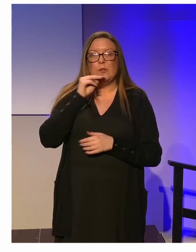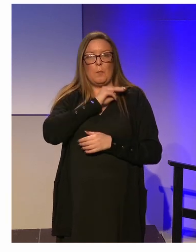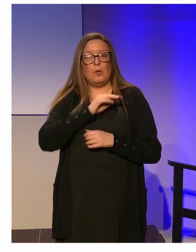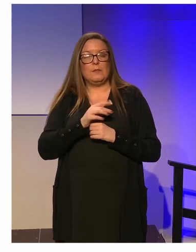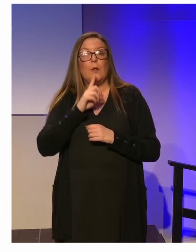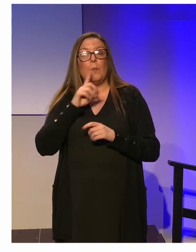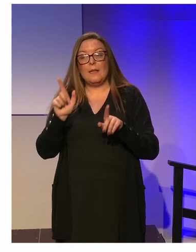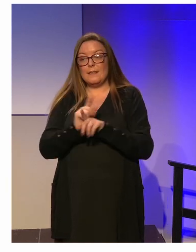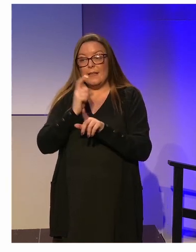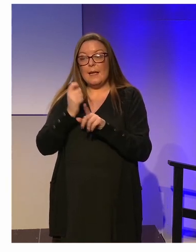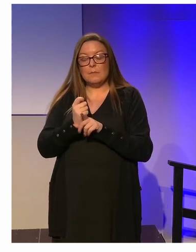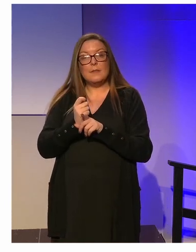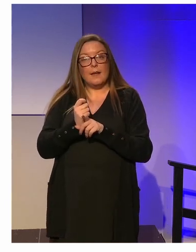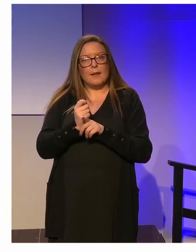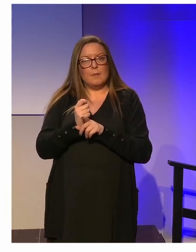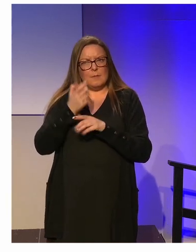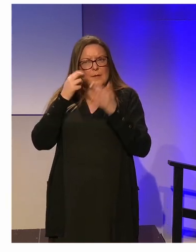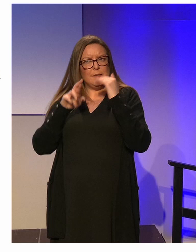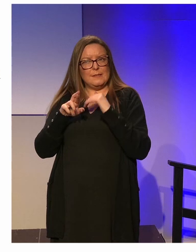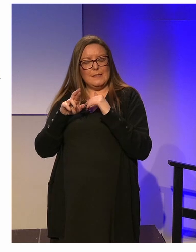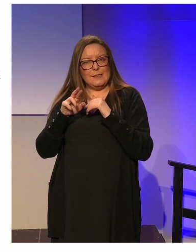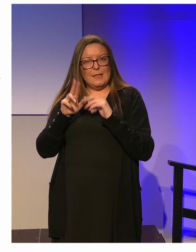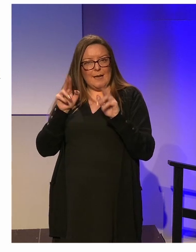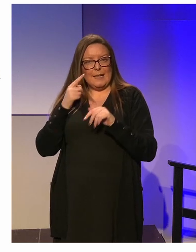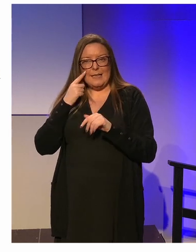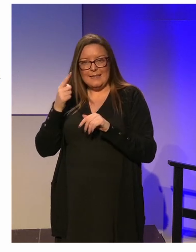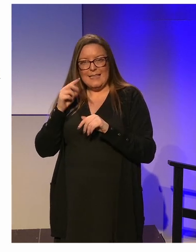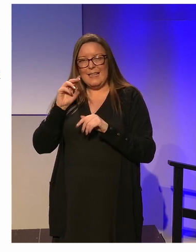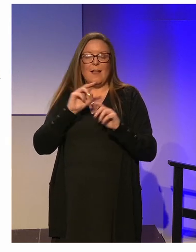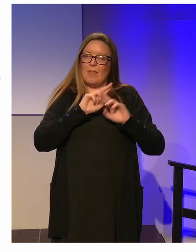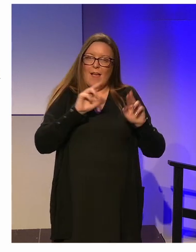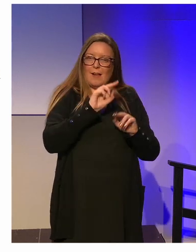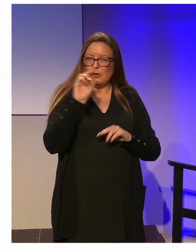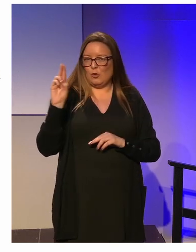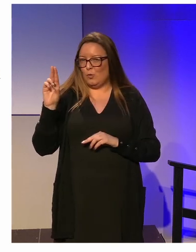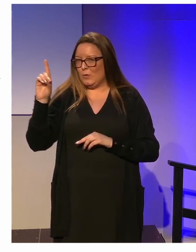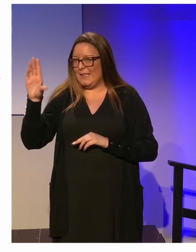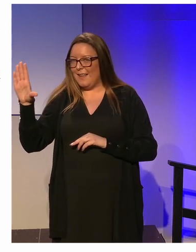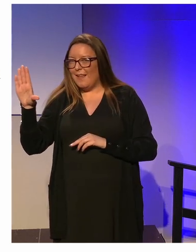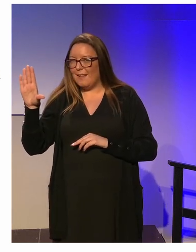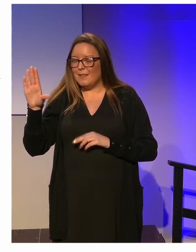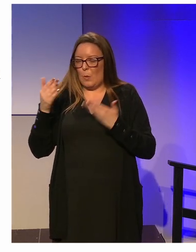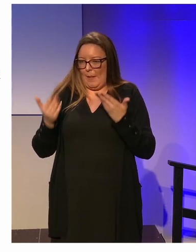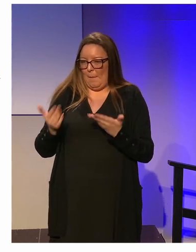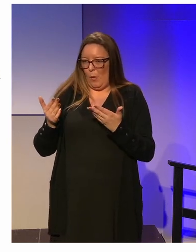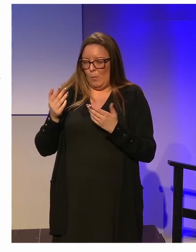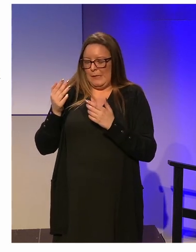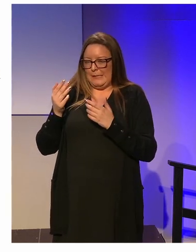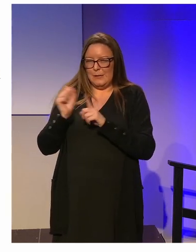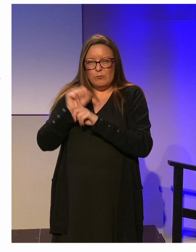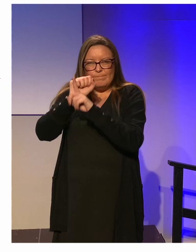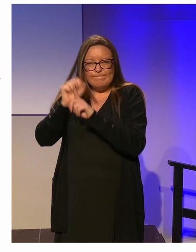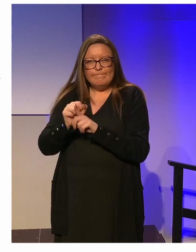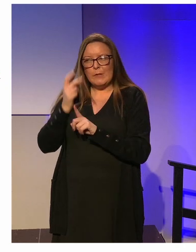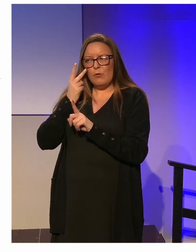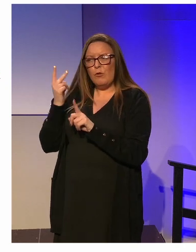But also it leads the teacher towards a differentiation model and not towards a universal design for learning model. So we're currently reviewing that to see how